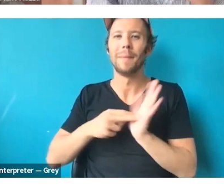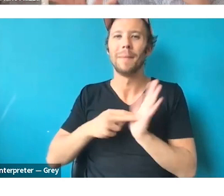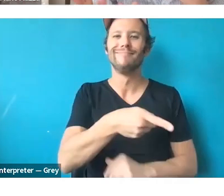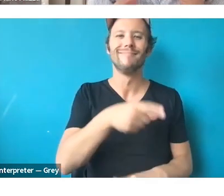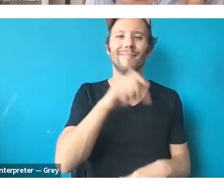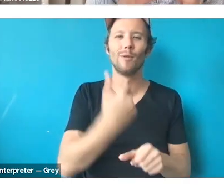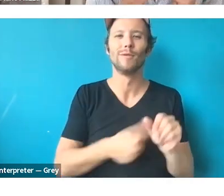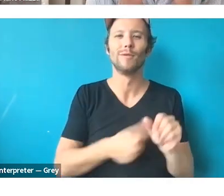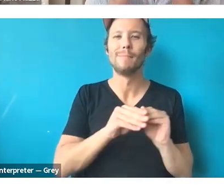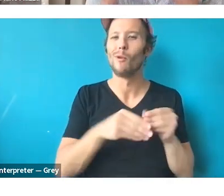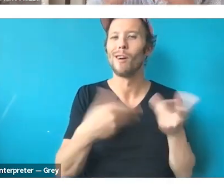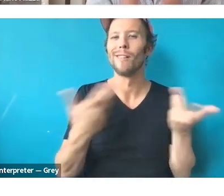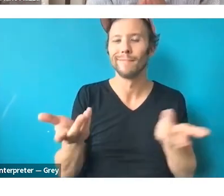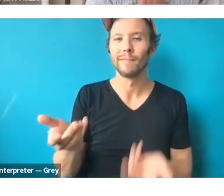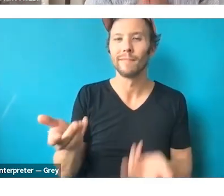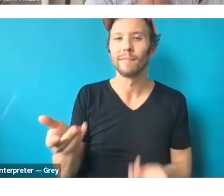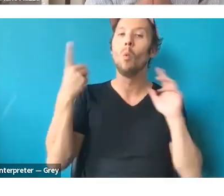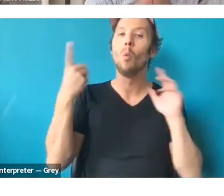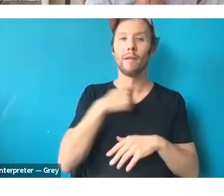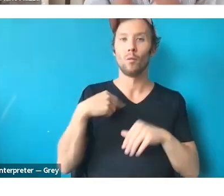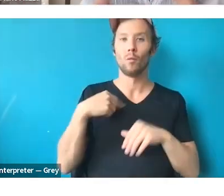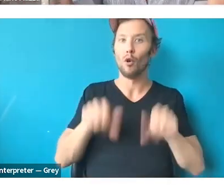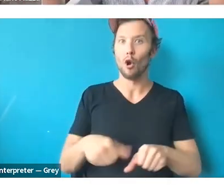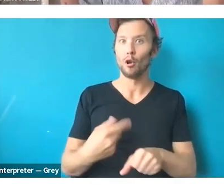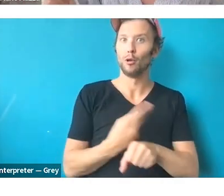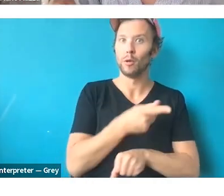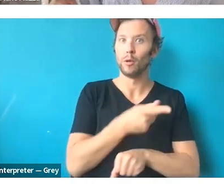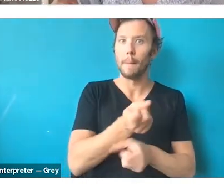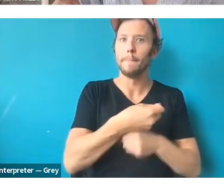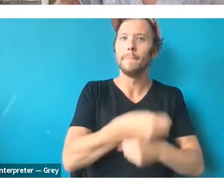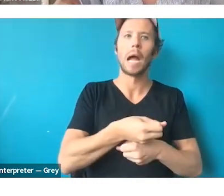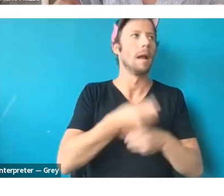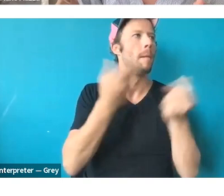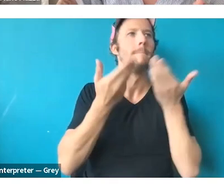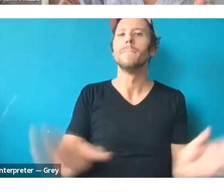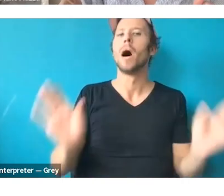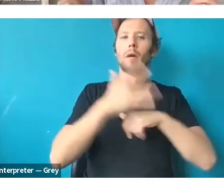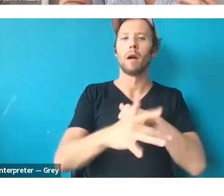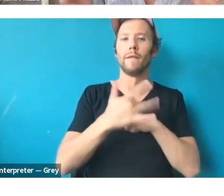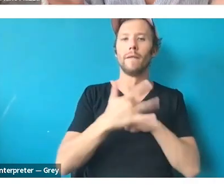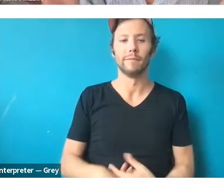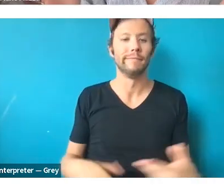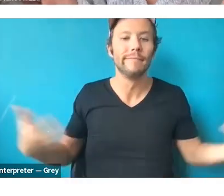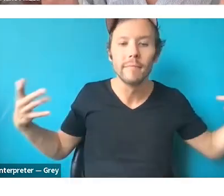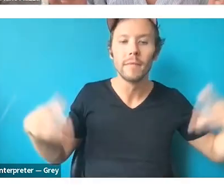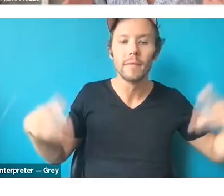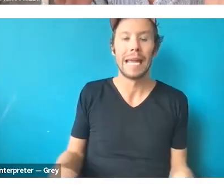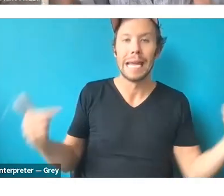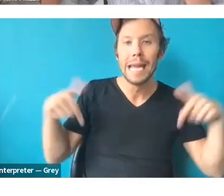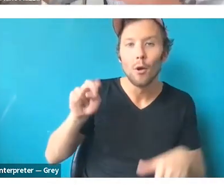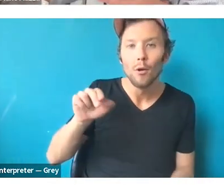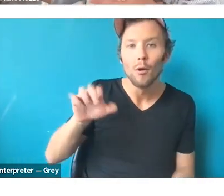community baths into making them public works and common spaces? Maybe New York City is not going to let us put an indigo pit in someone's